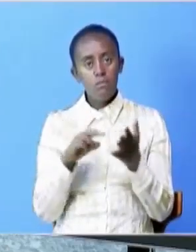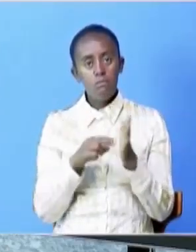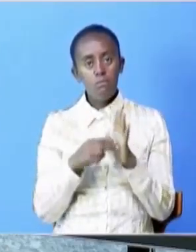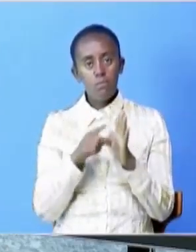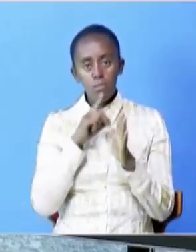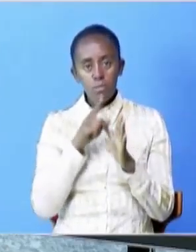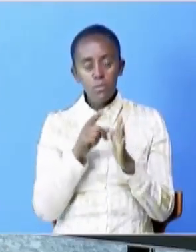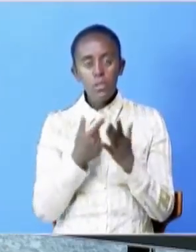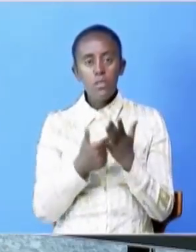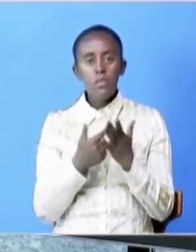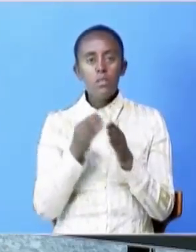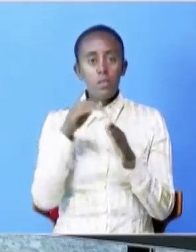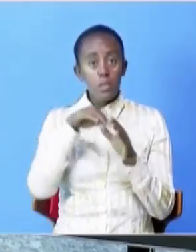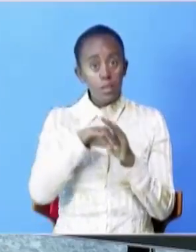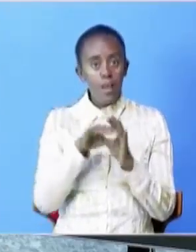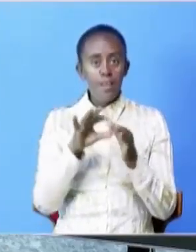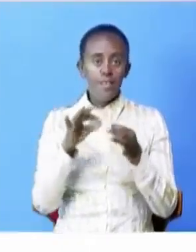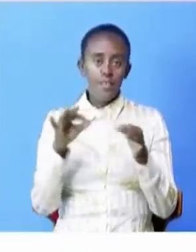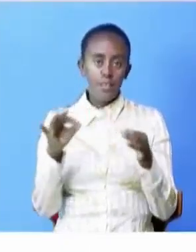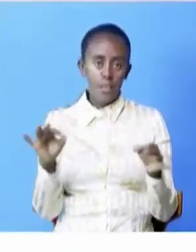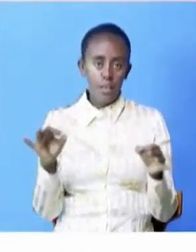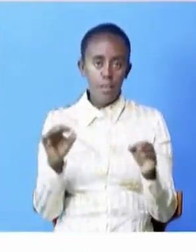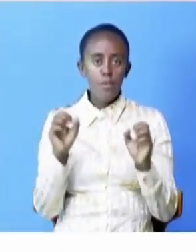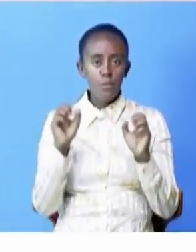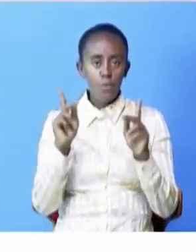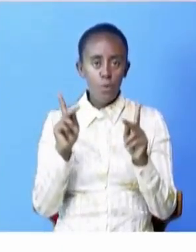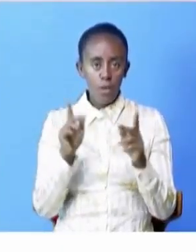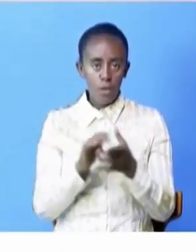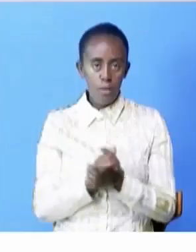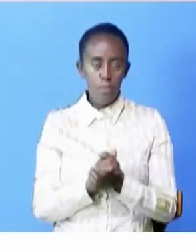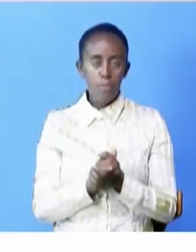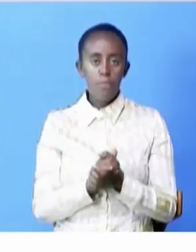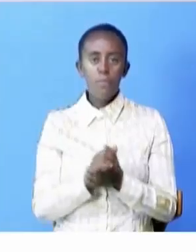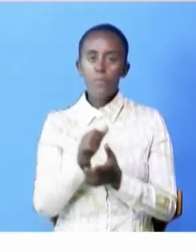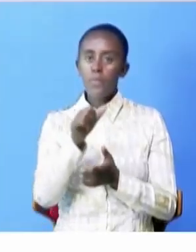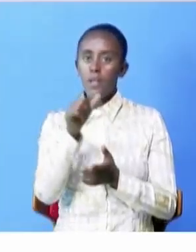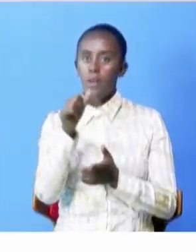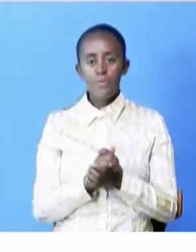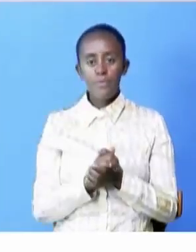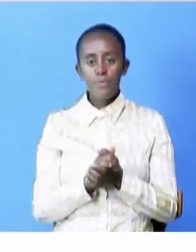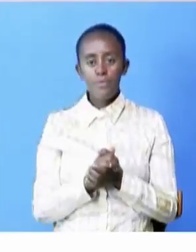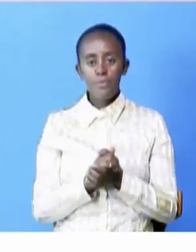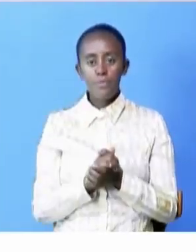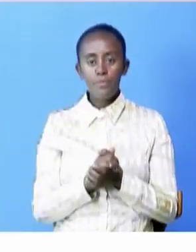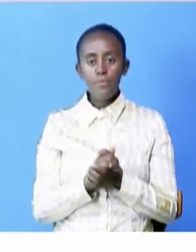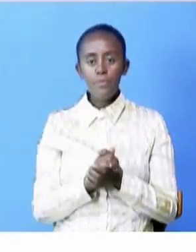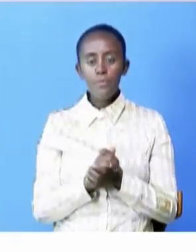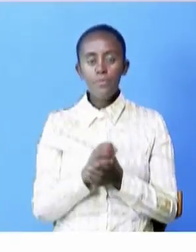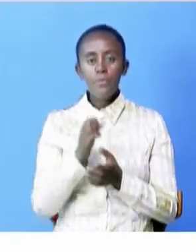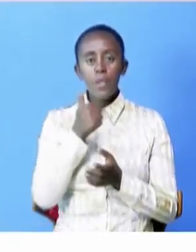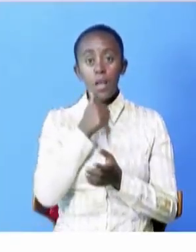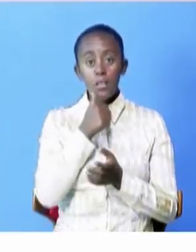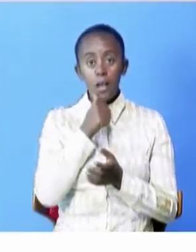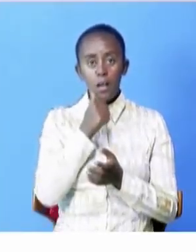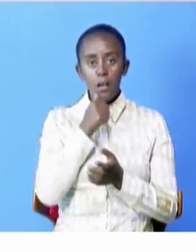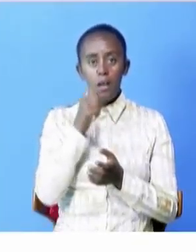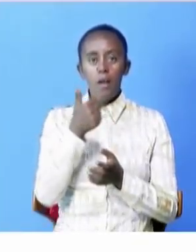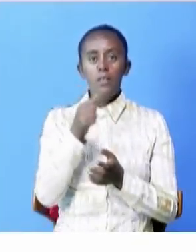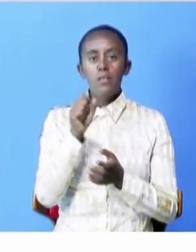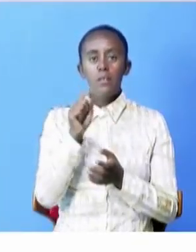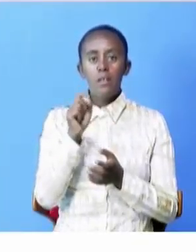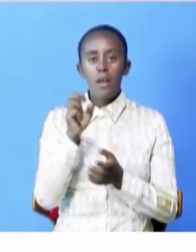is inside the sentence. Okay, so let's give another example. Aster